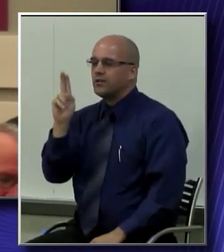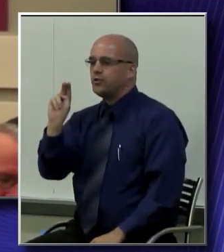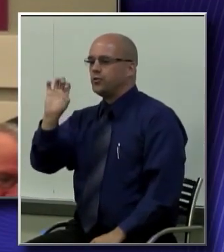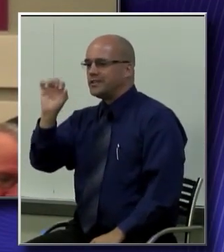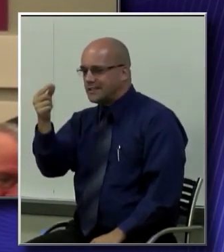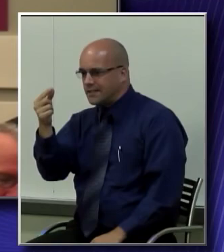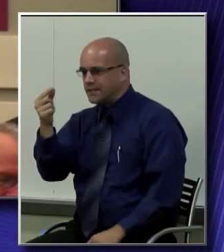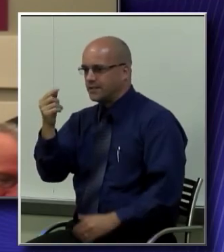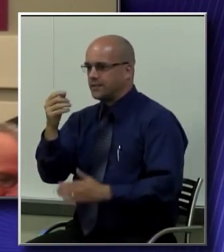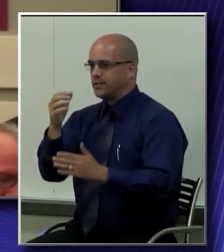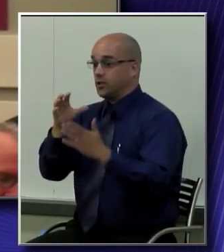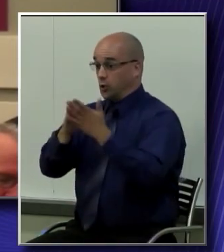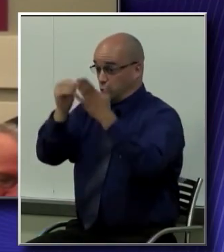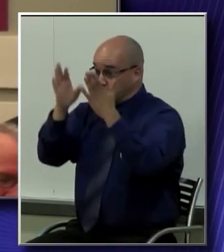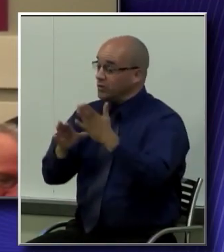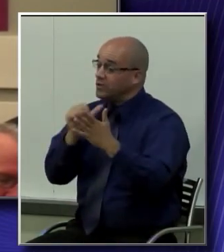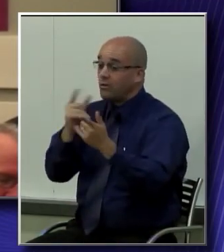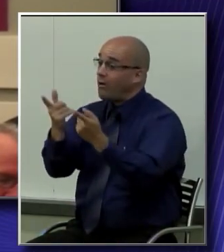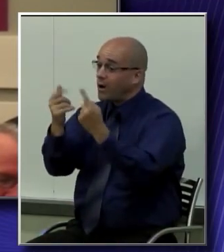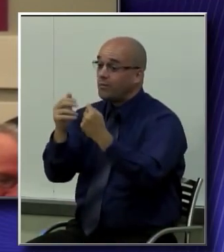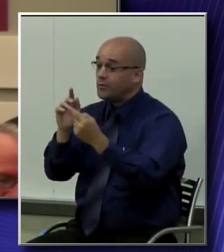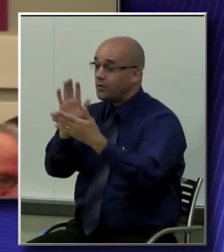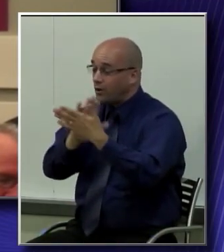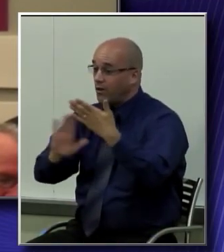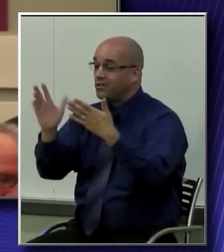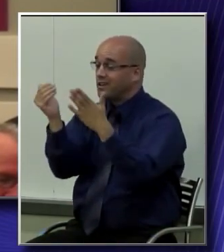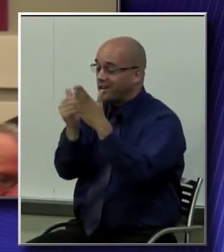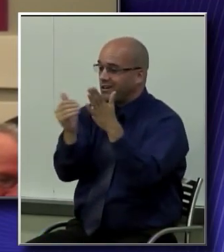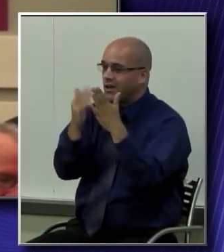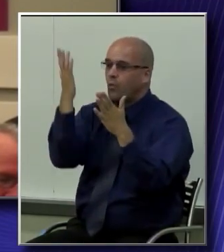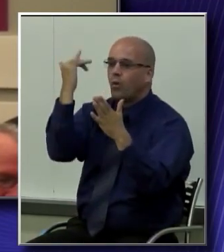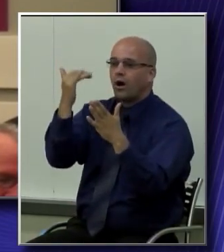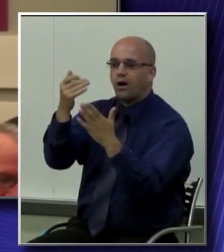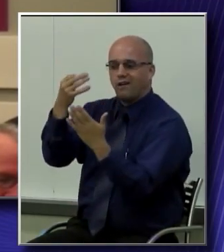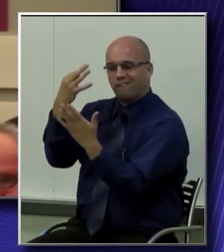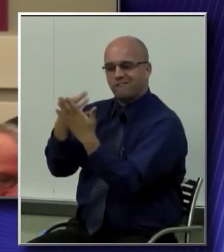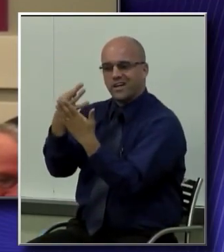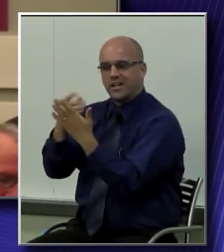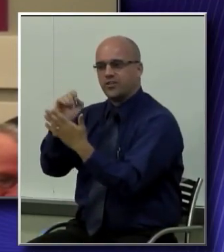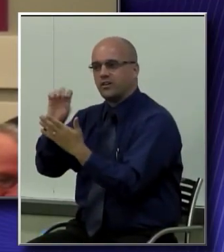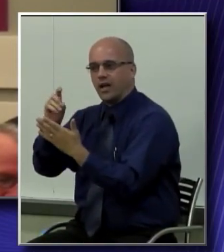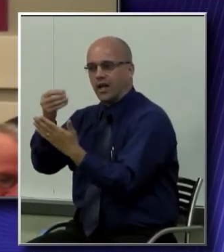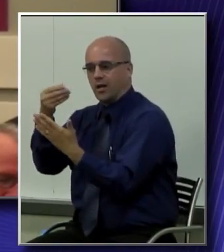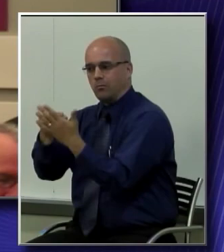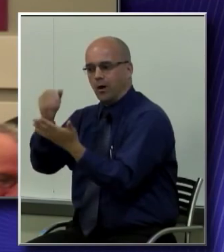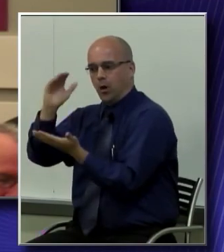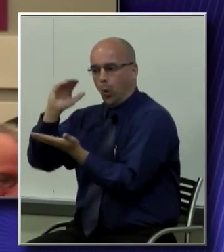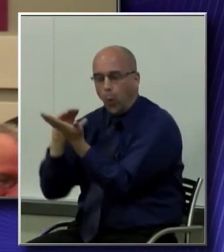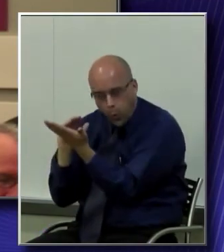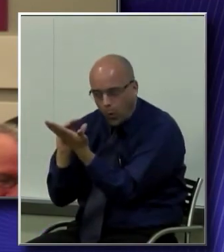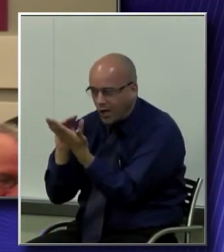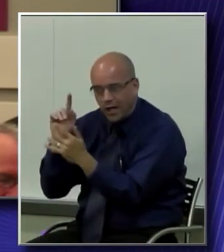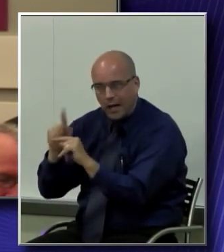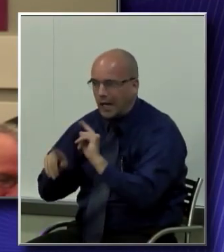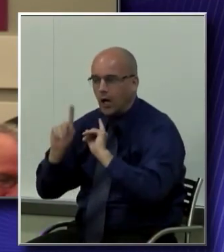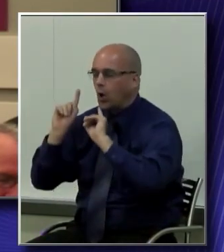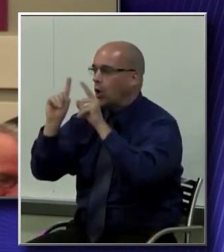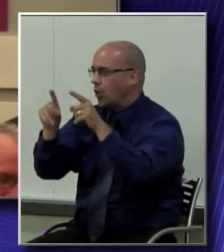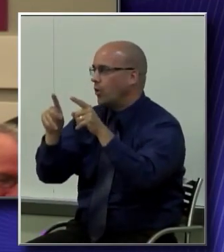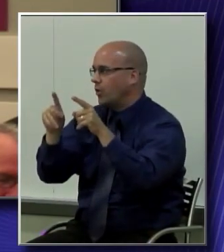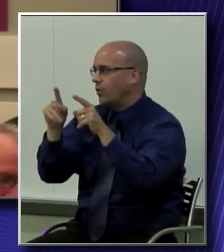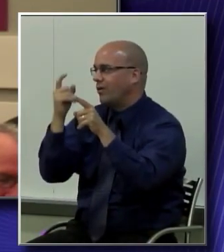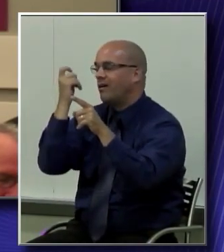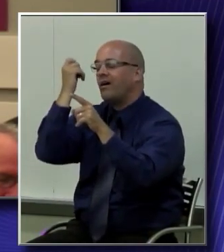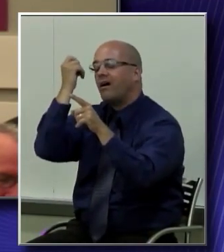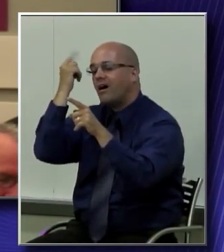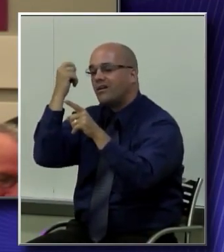system across the nation do not return for college. Understanding that not every child has parents who can write them a $40,000 check every